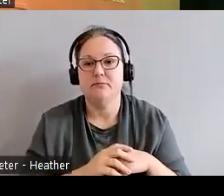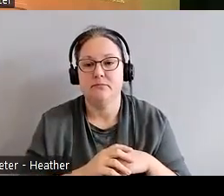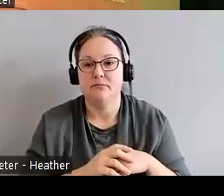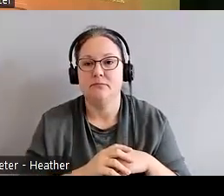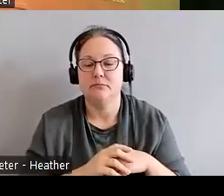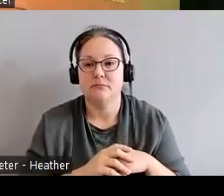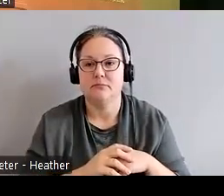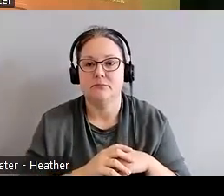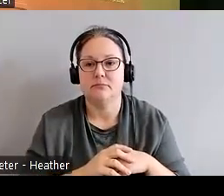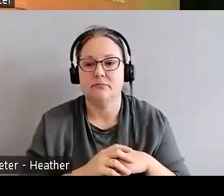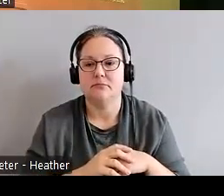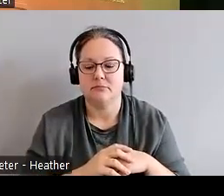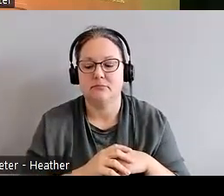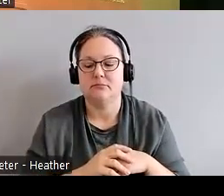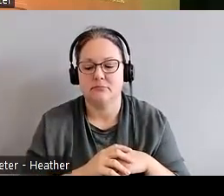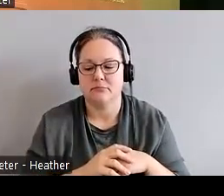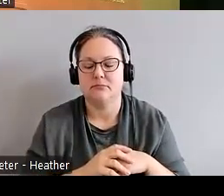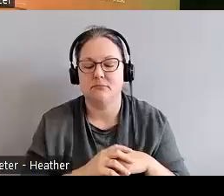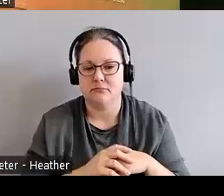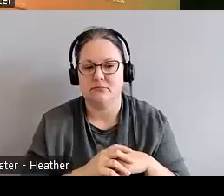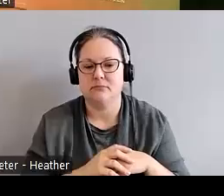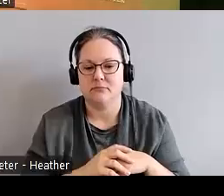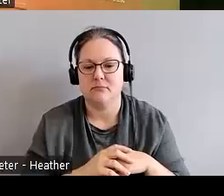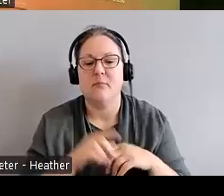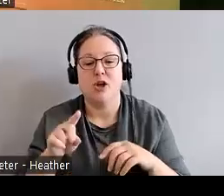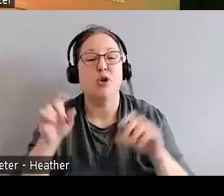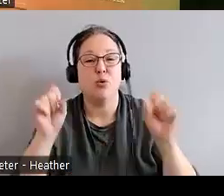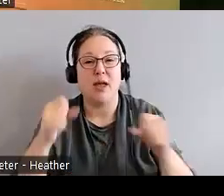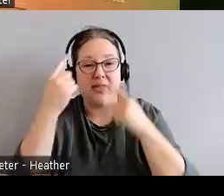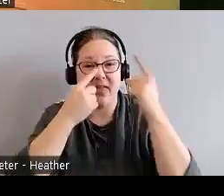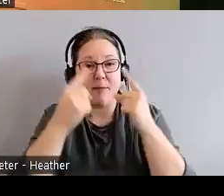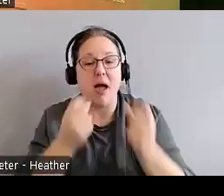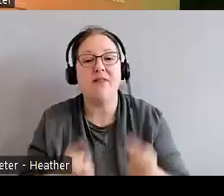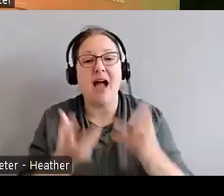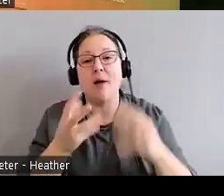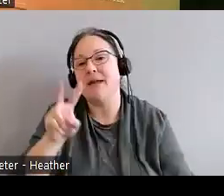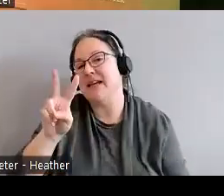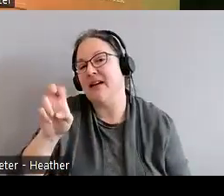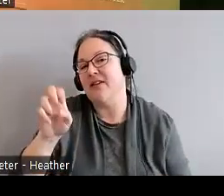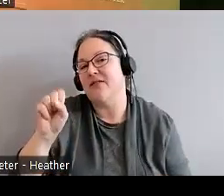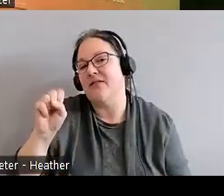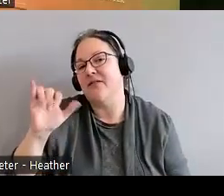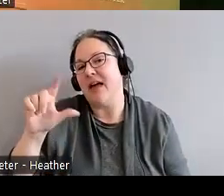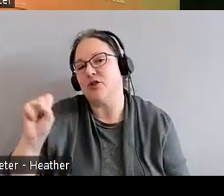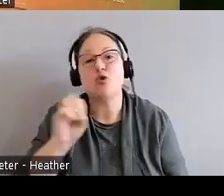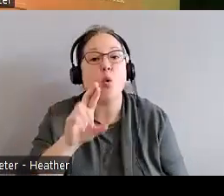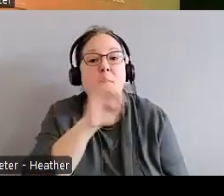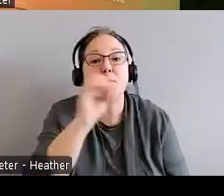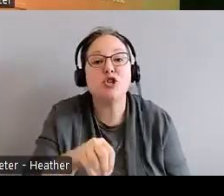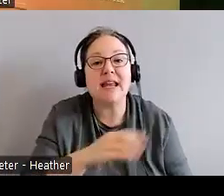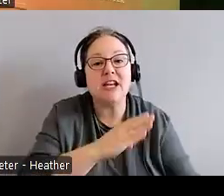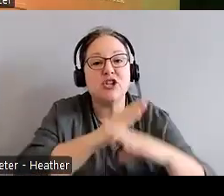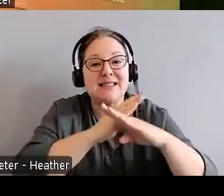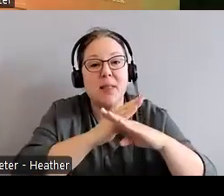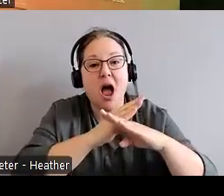at number of the vessels that's affected, or number of the percentage blockage that's affected, or something like